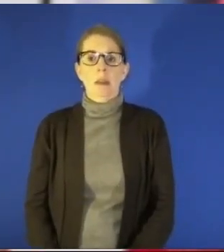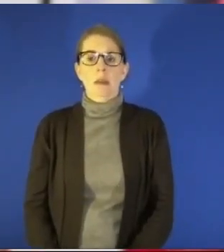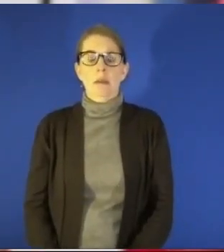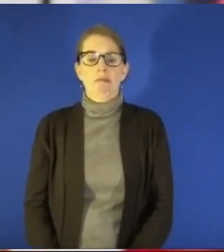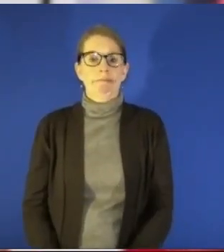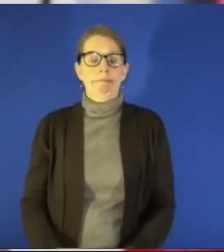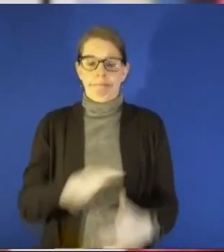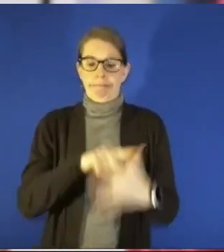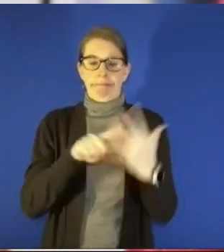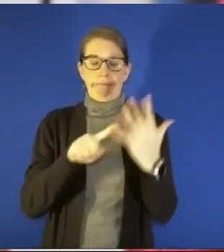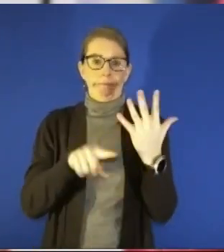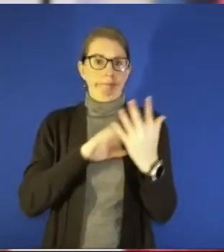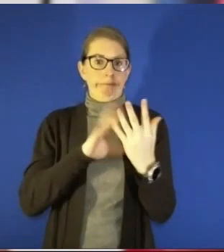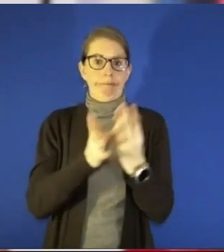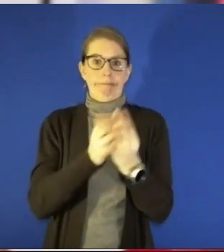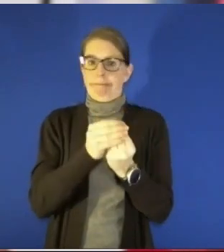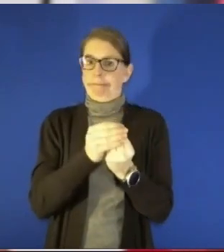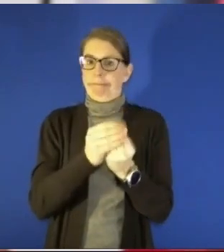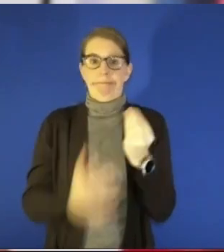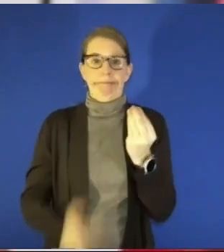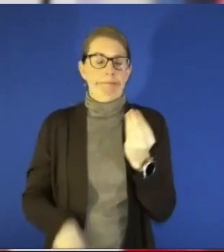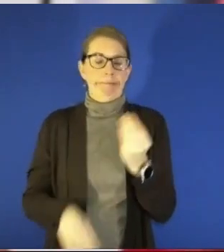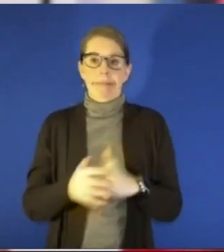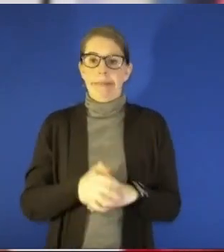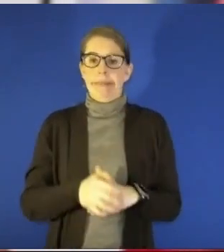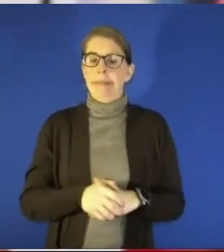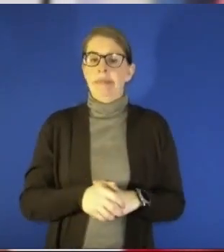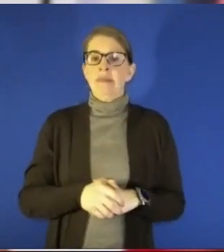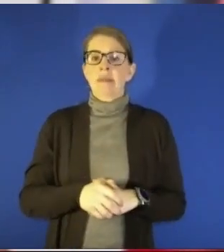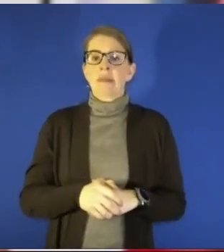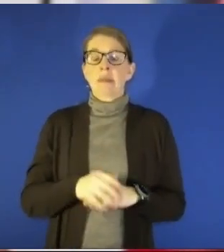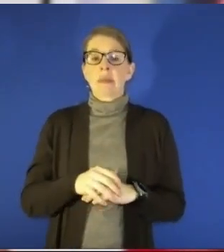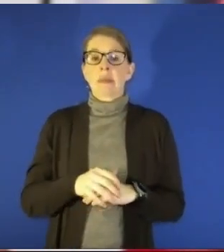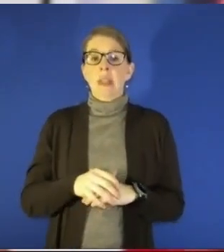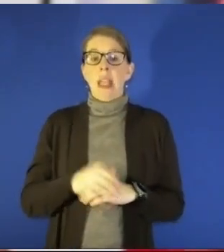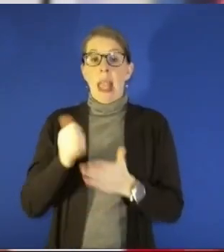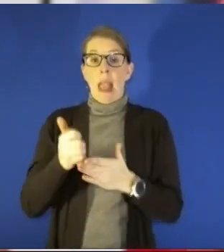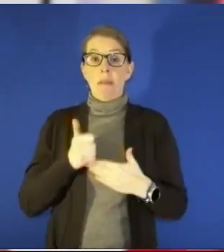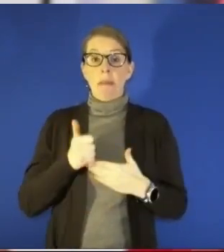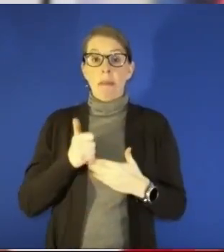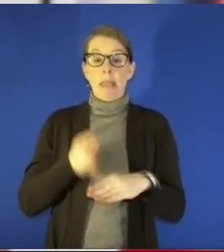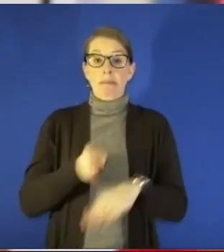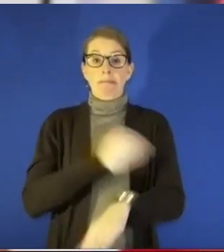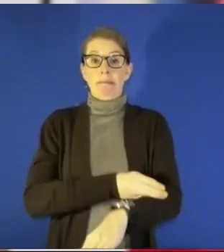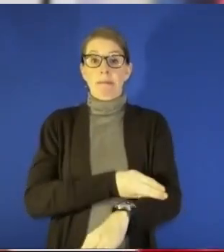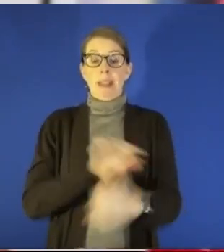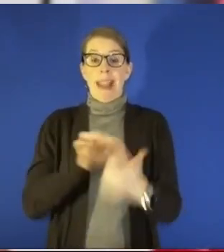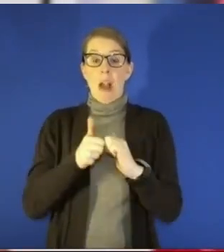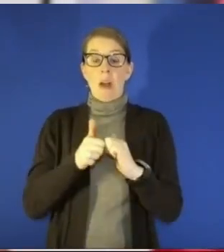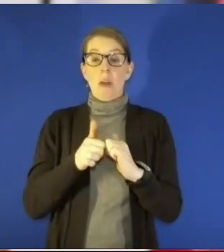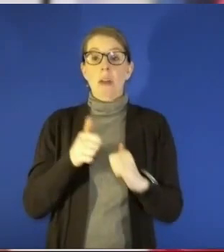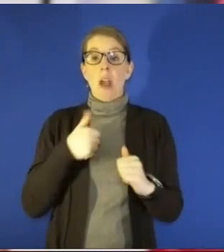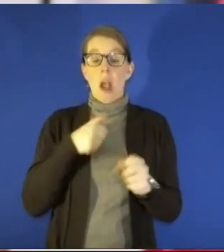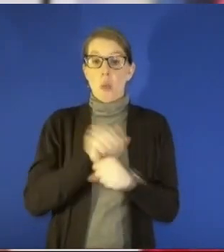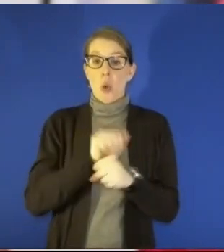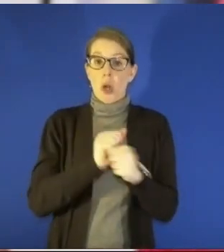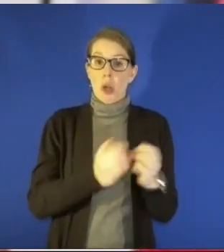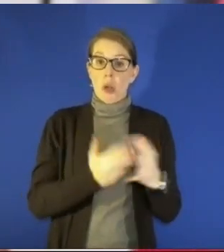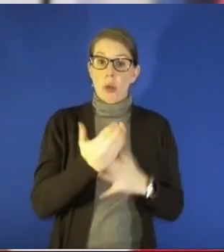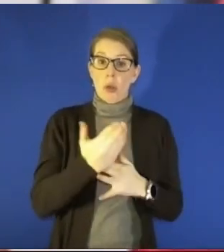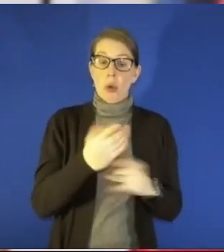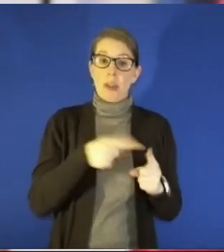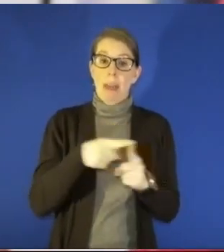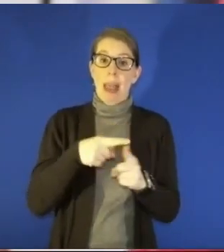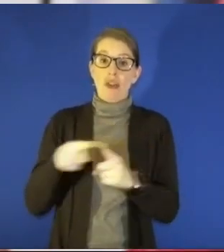things. Ultimately, what was the game changer for me was, as I was working through the specialist,